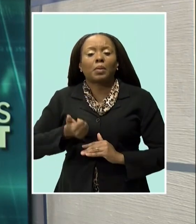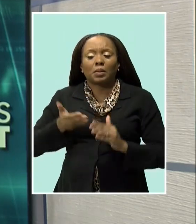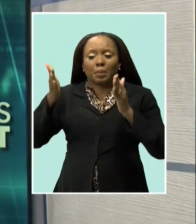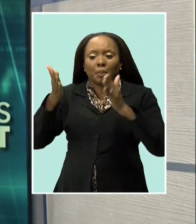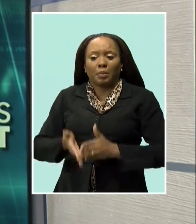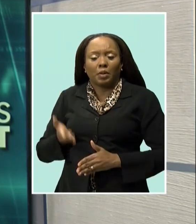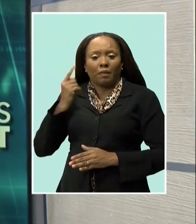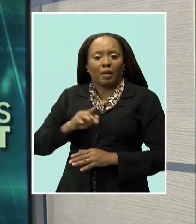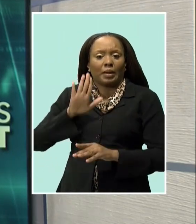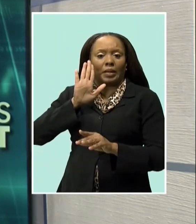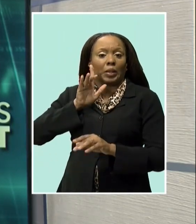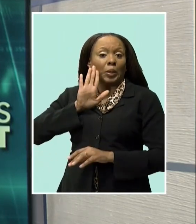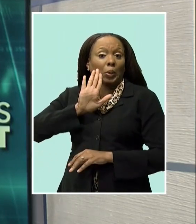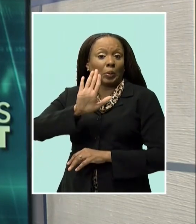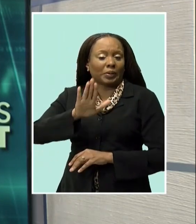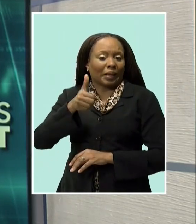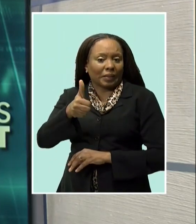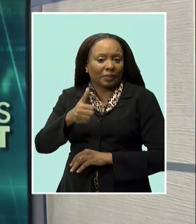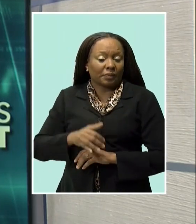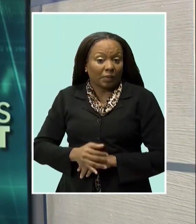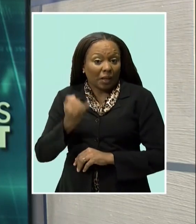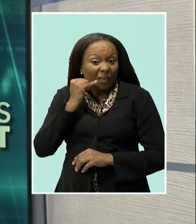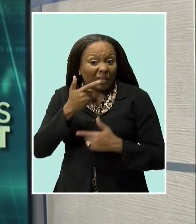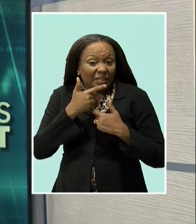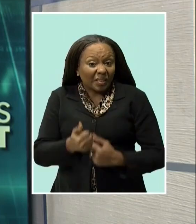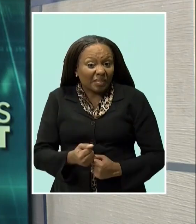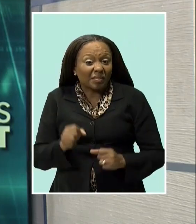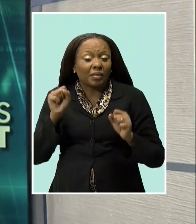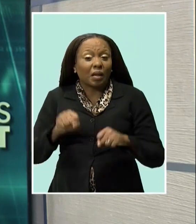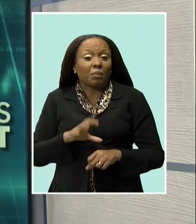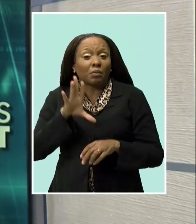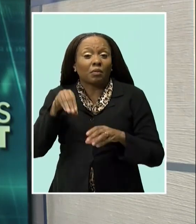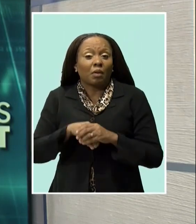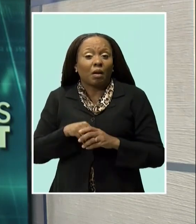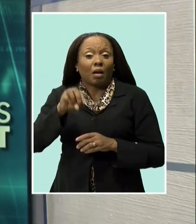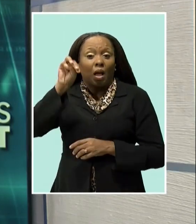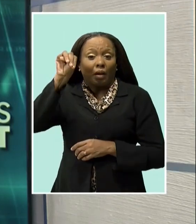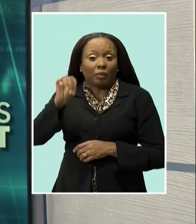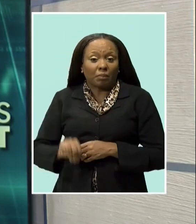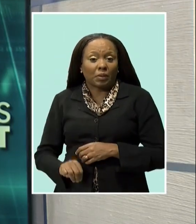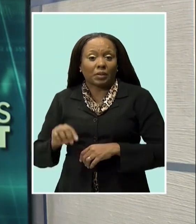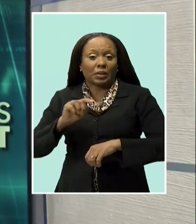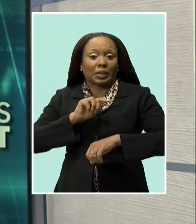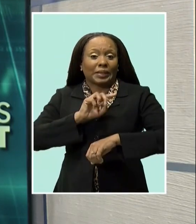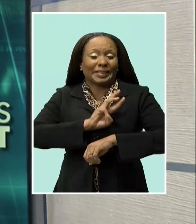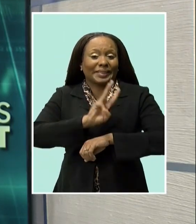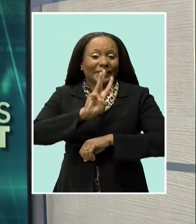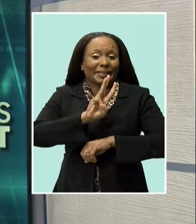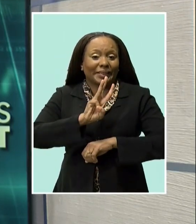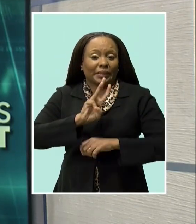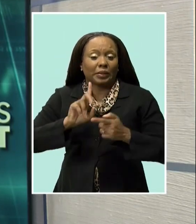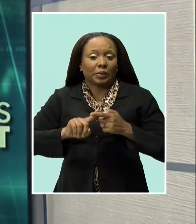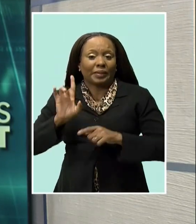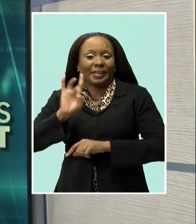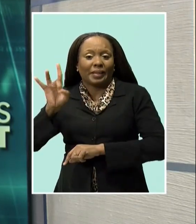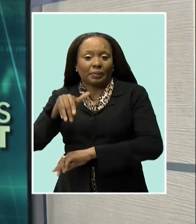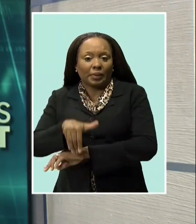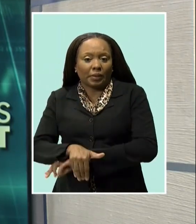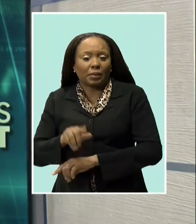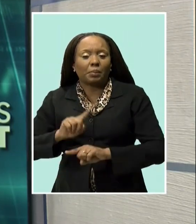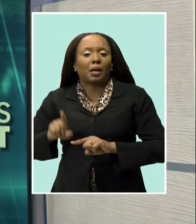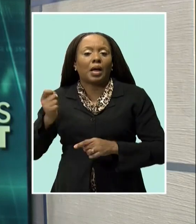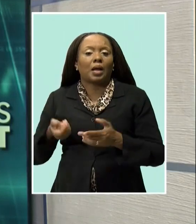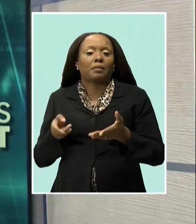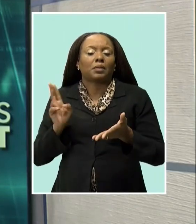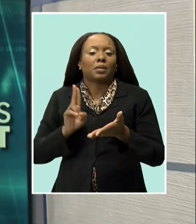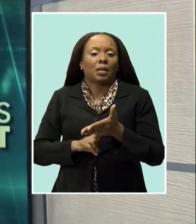of myself. Those interested can be part of the series every Monday between 6 p.m. and 8 p.m., but they must log